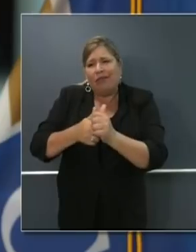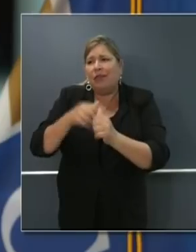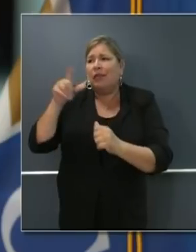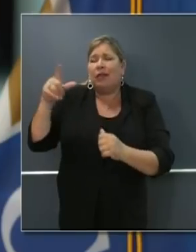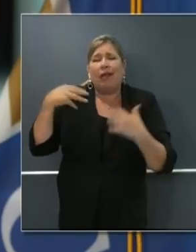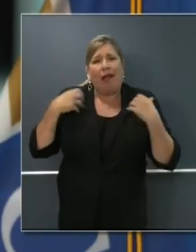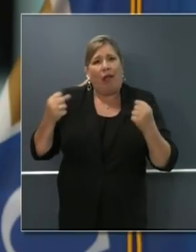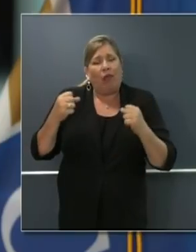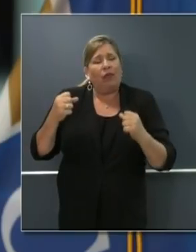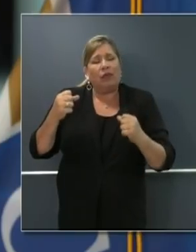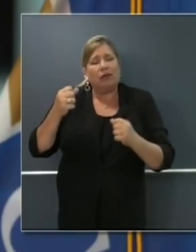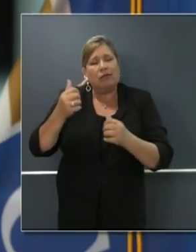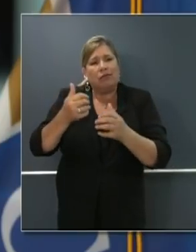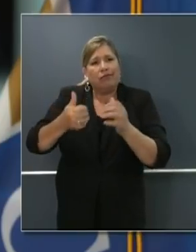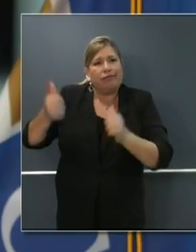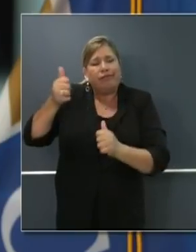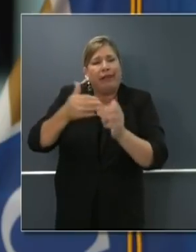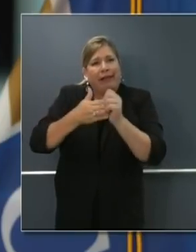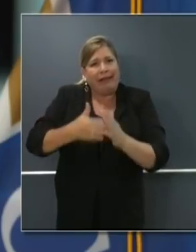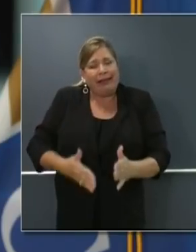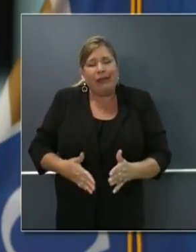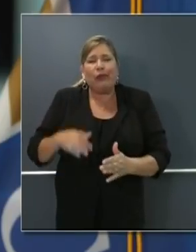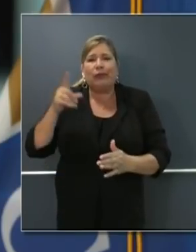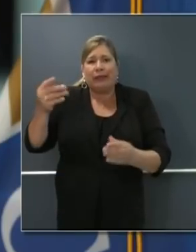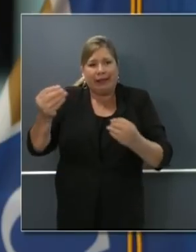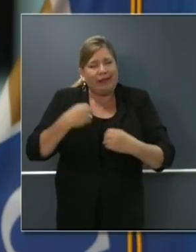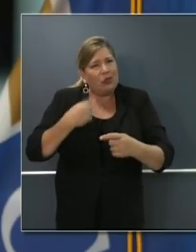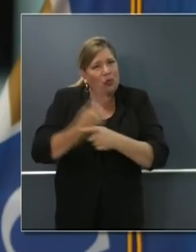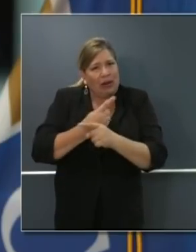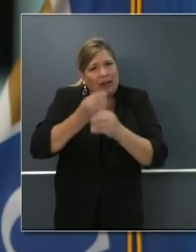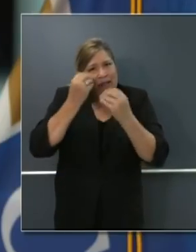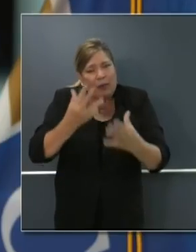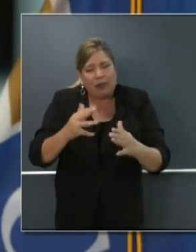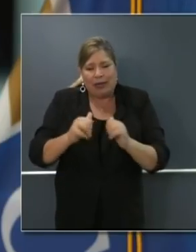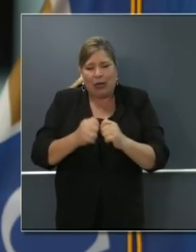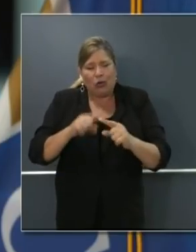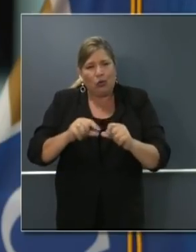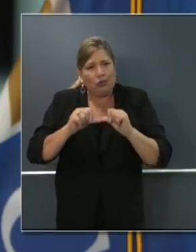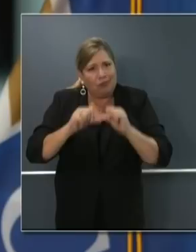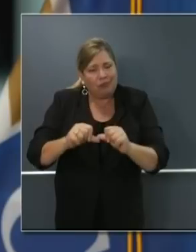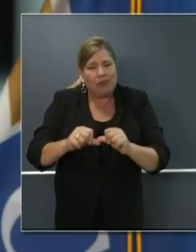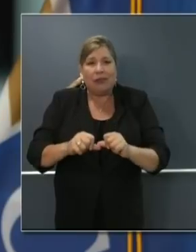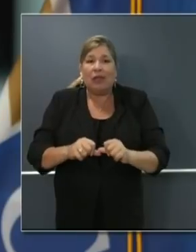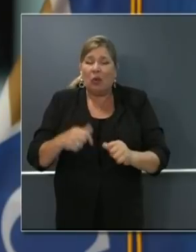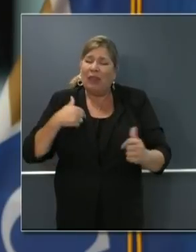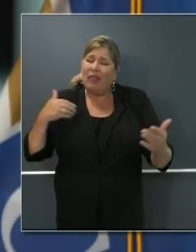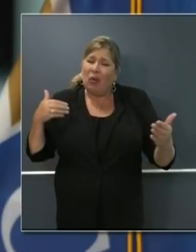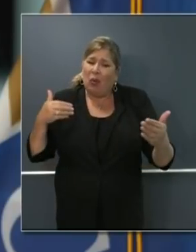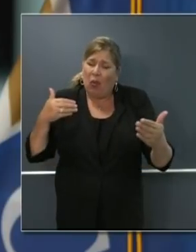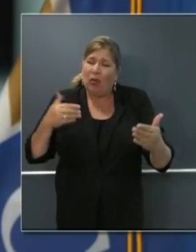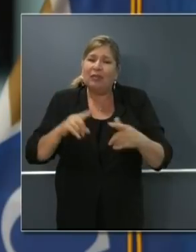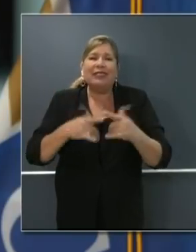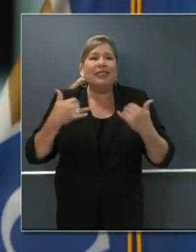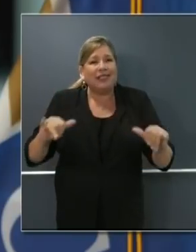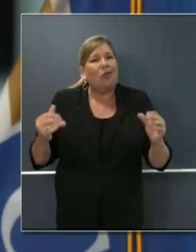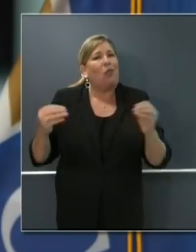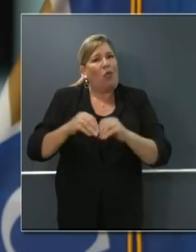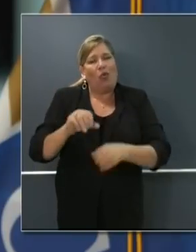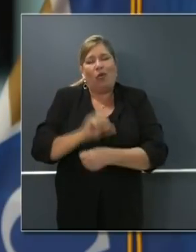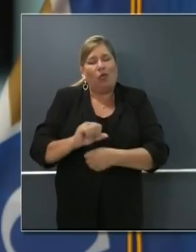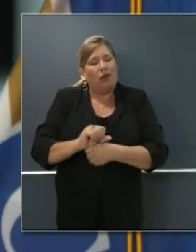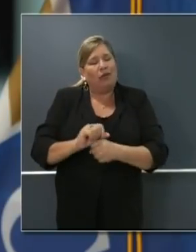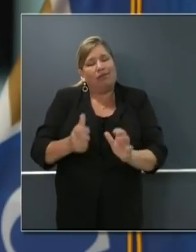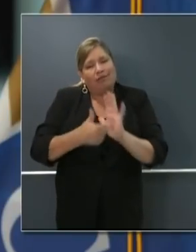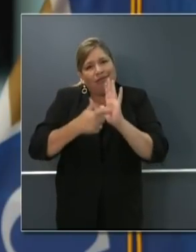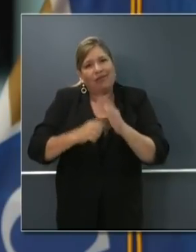through this pandemic so far. We're getting close, a lot more work to do, but I just wanted to thank all of you